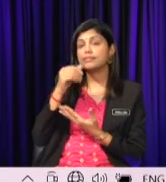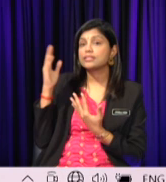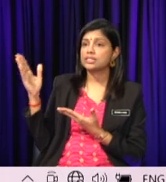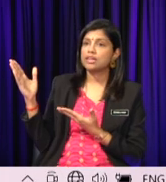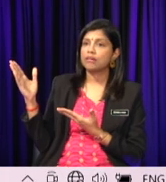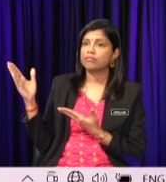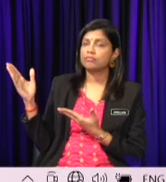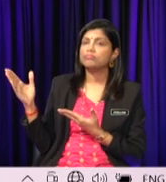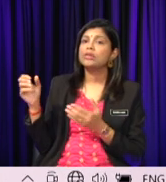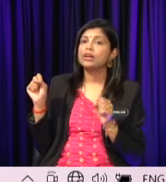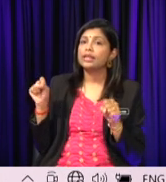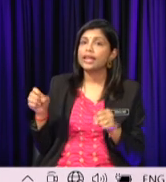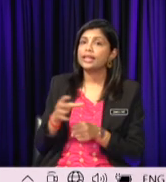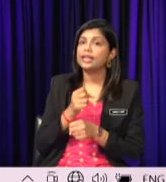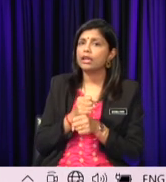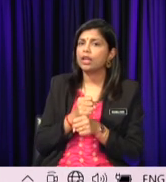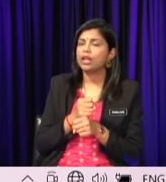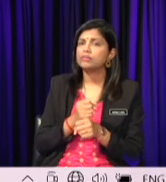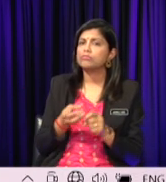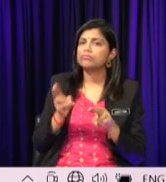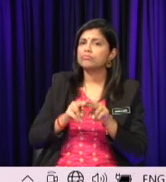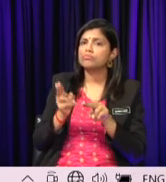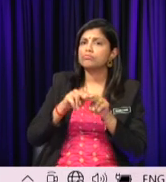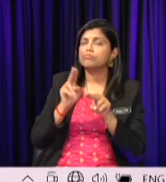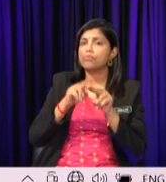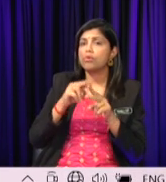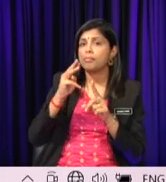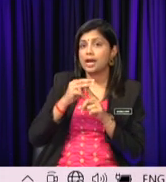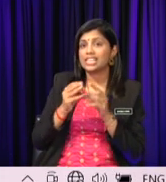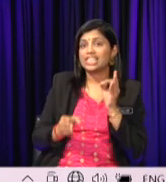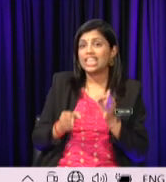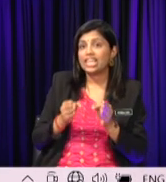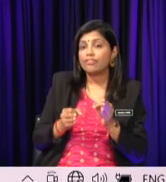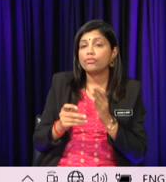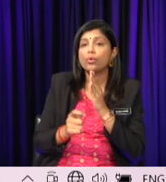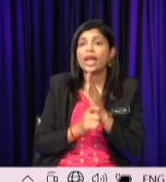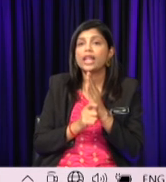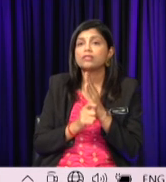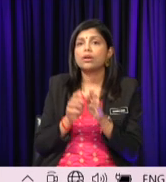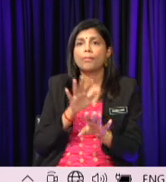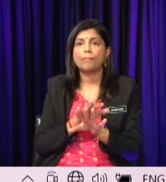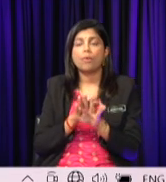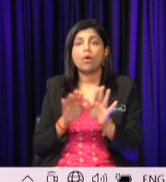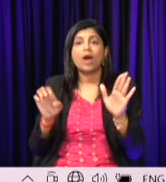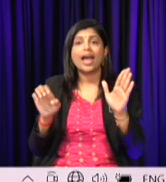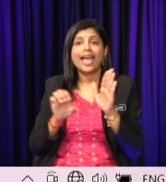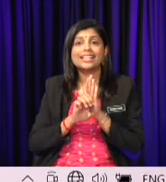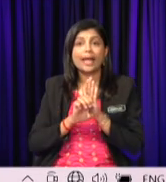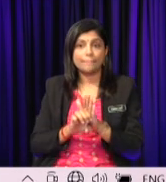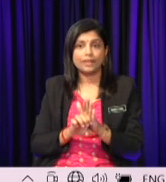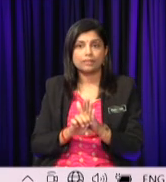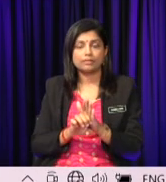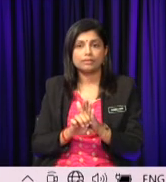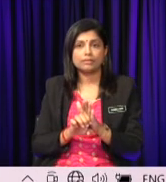scoring a lot better in content if they added more examples. Just now, one of them mentioned